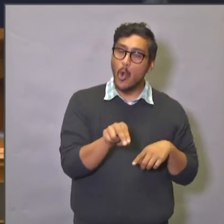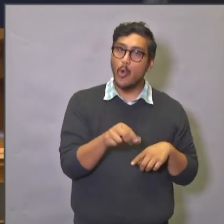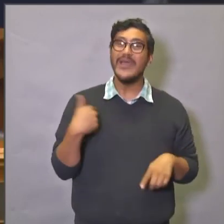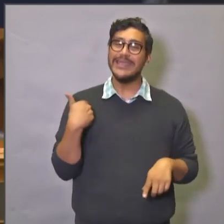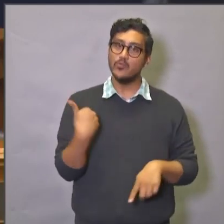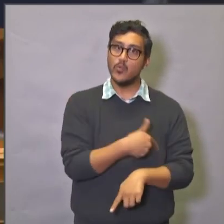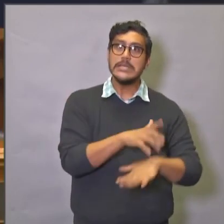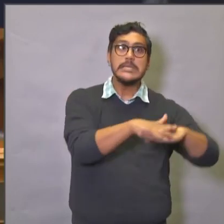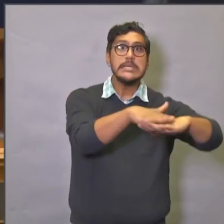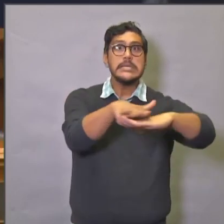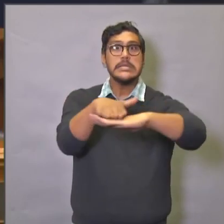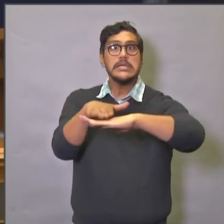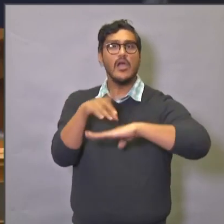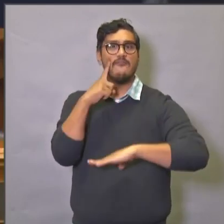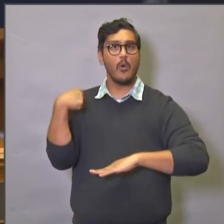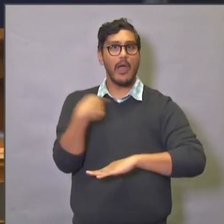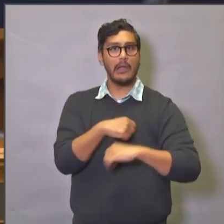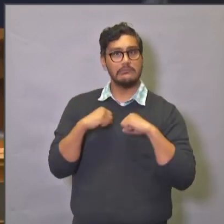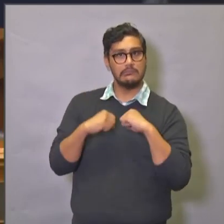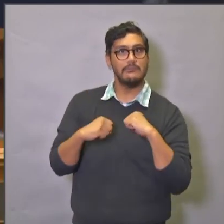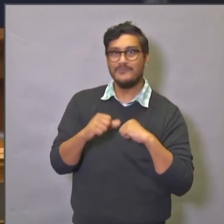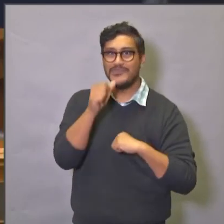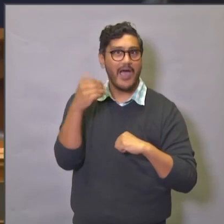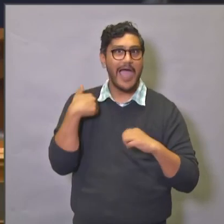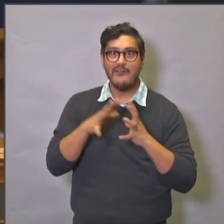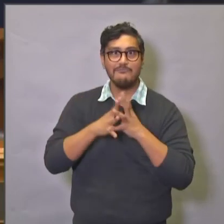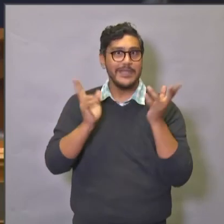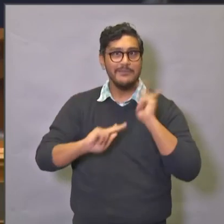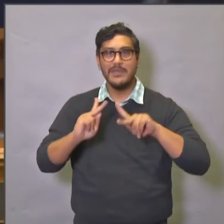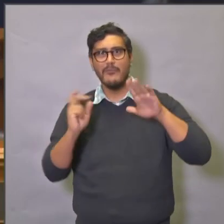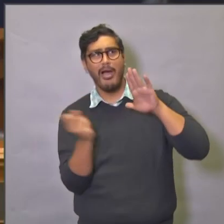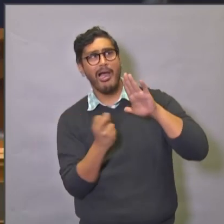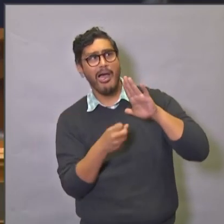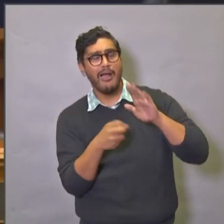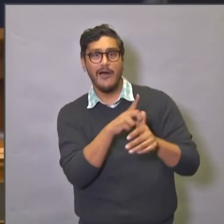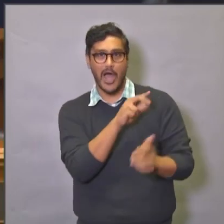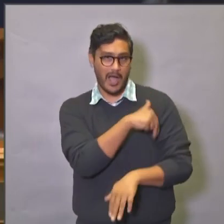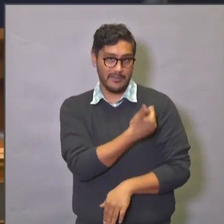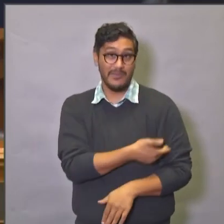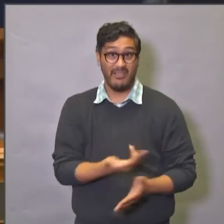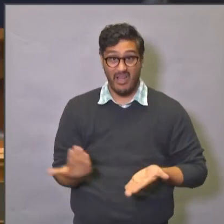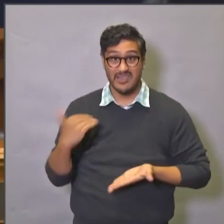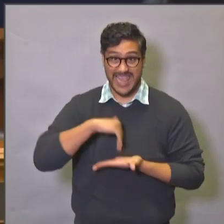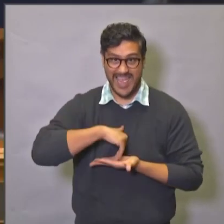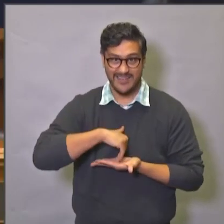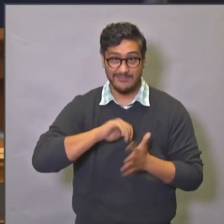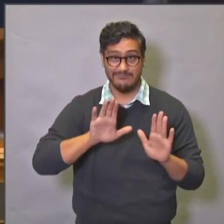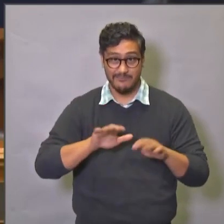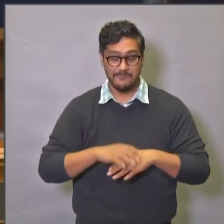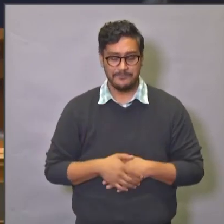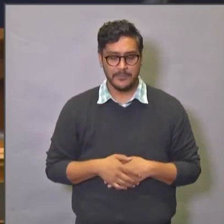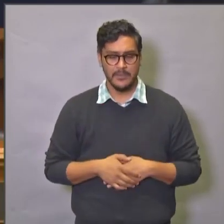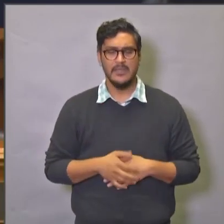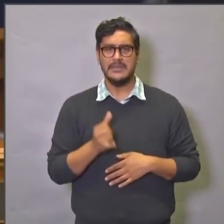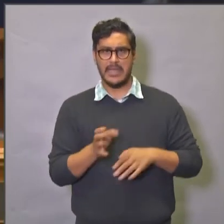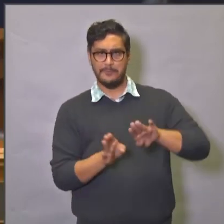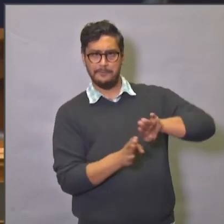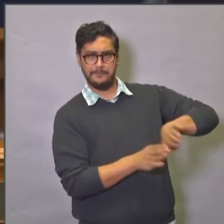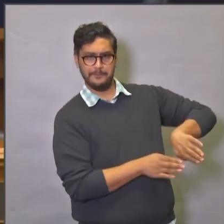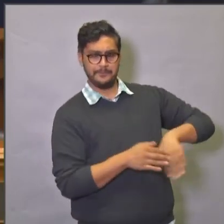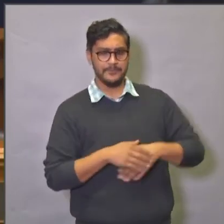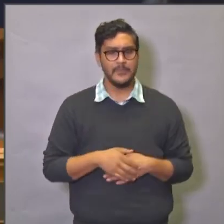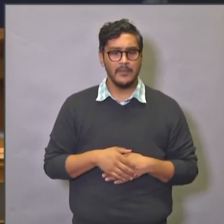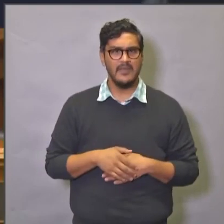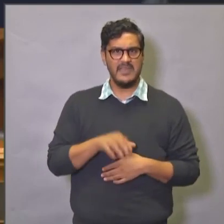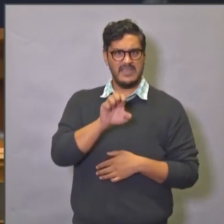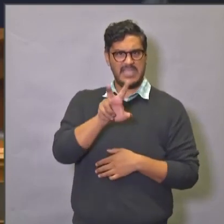up back with way too many hospitalizations. And in terms of the question about events, I think it is premature. I